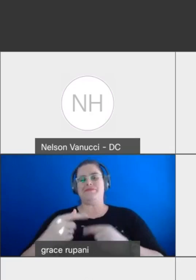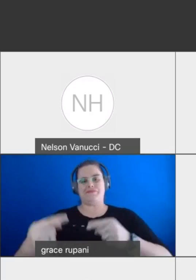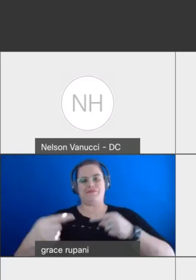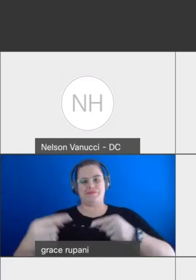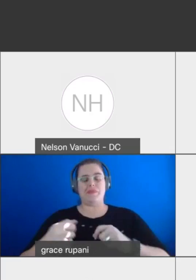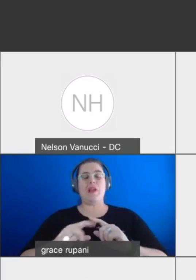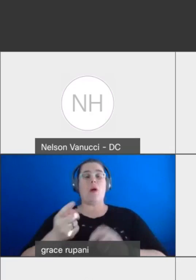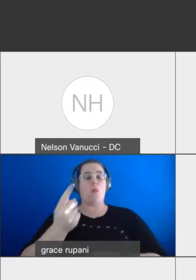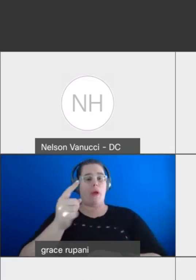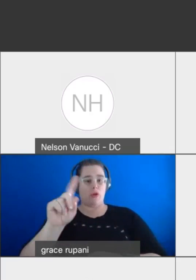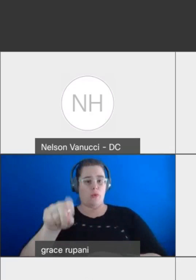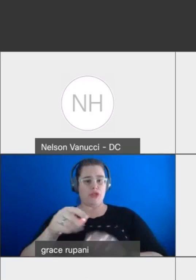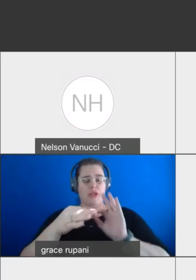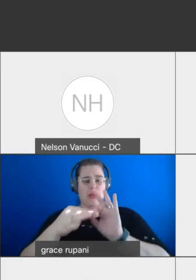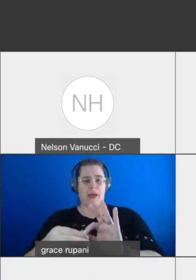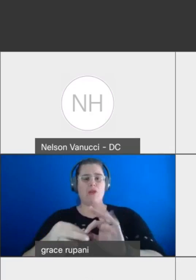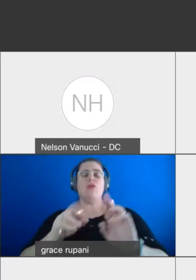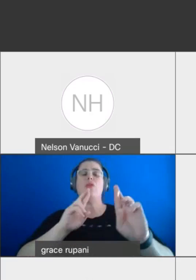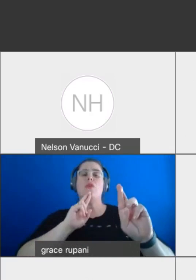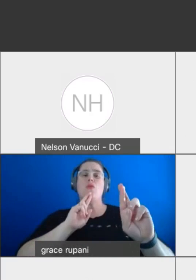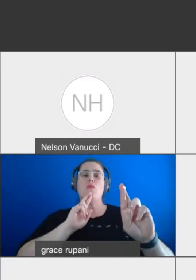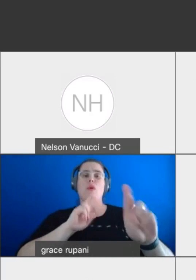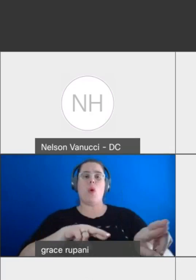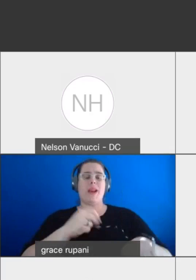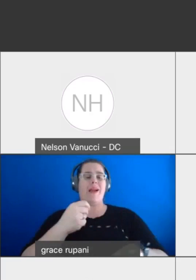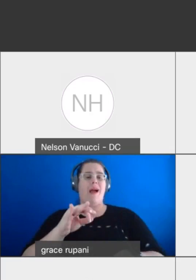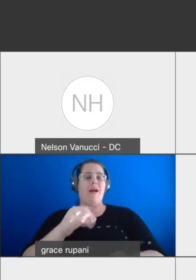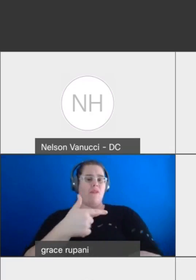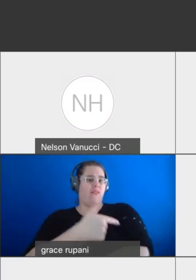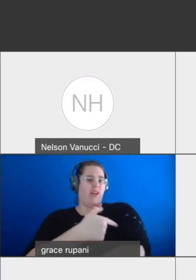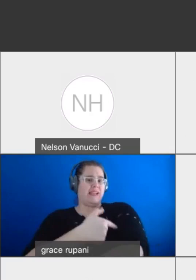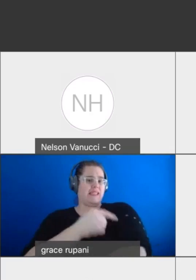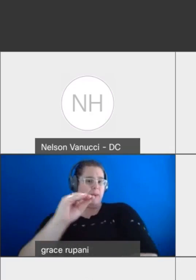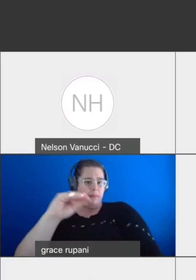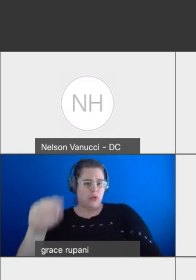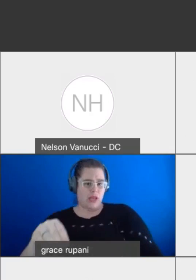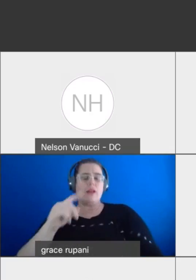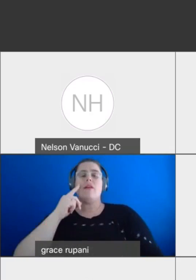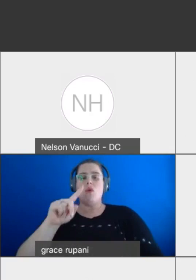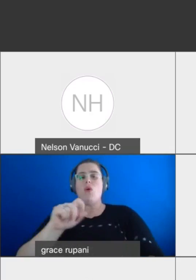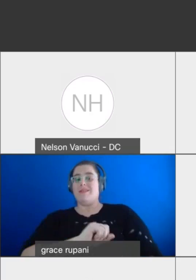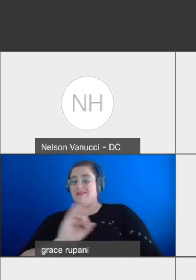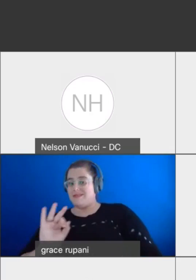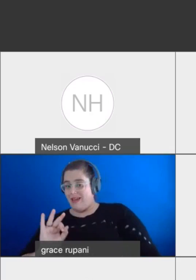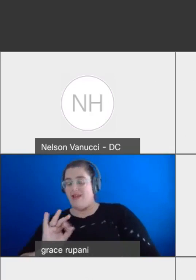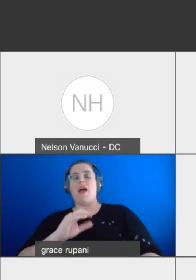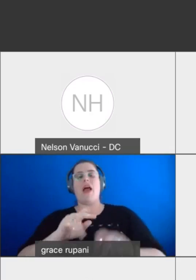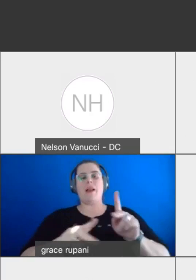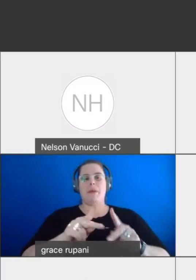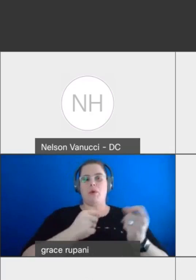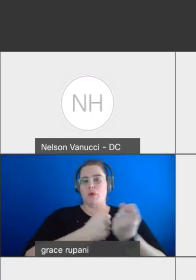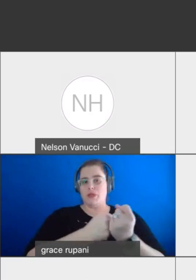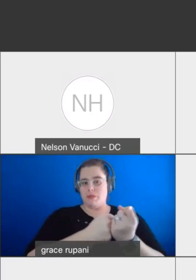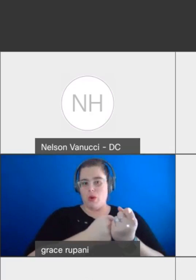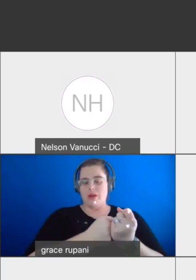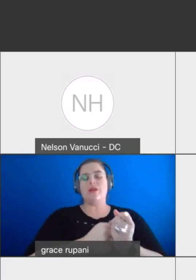regarding reporting of vaccine for staff and people supported. So a few